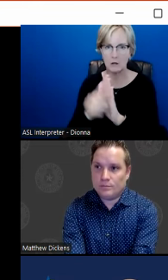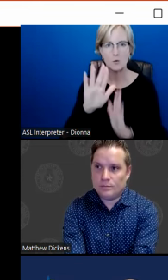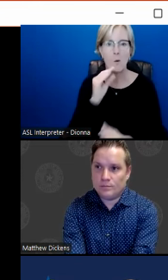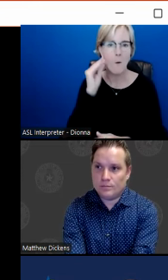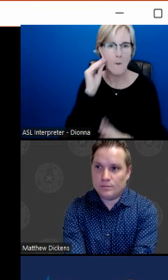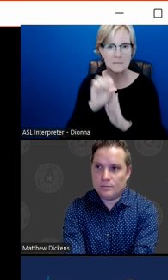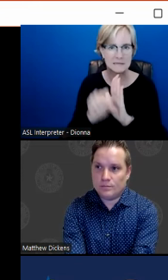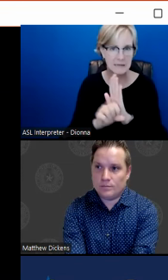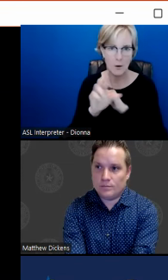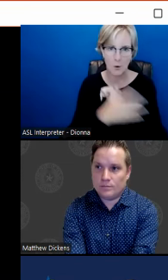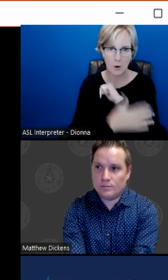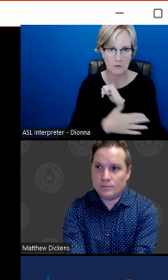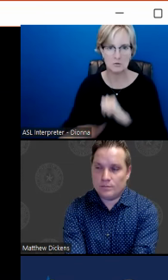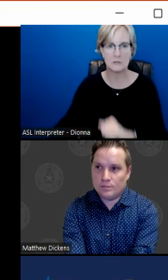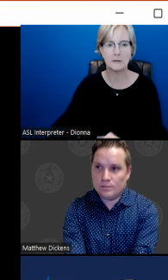or country.